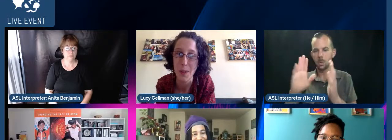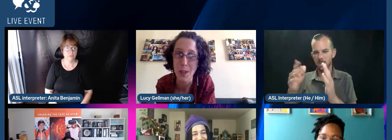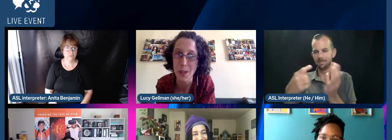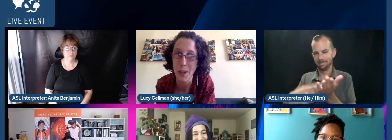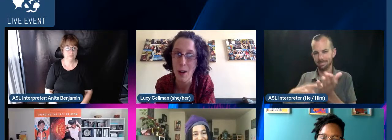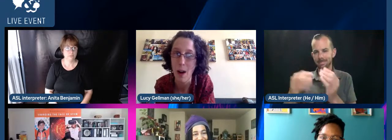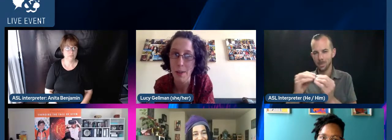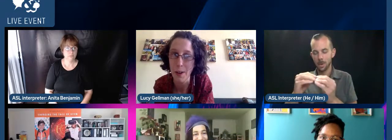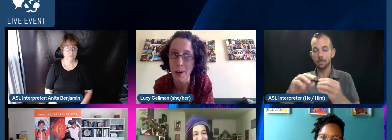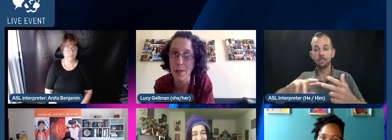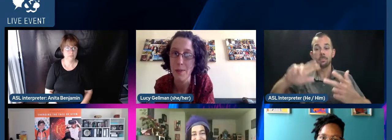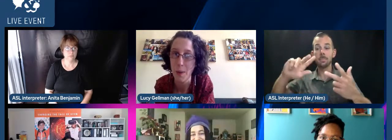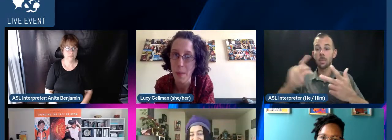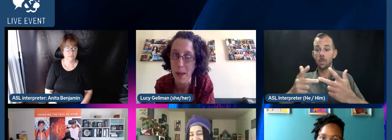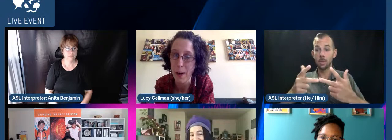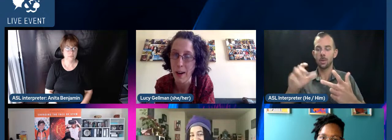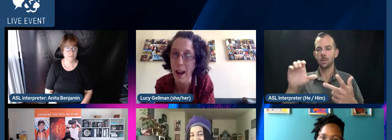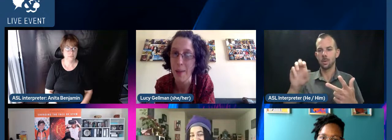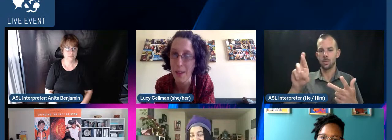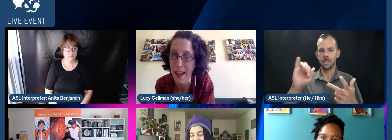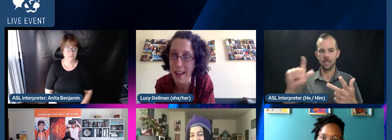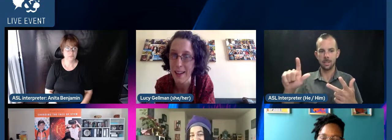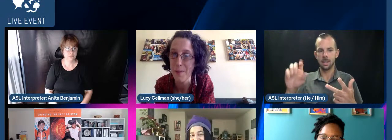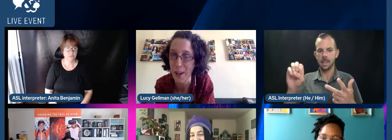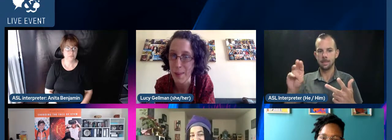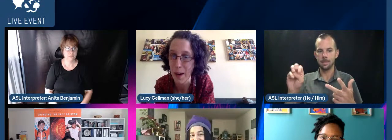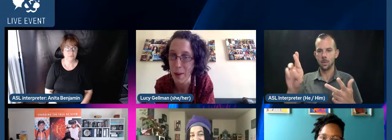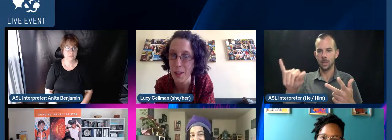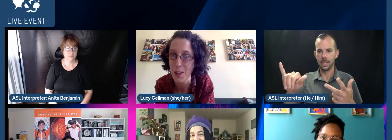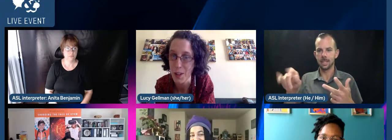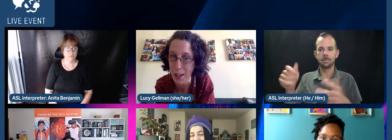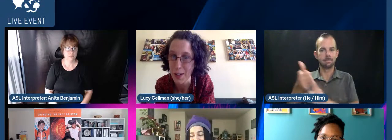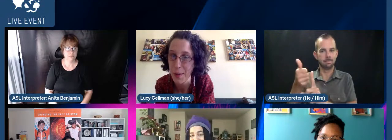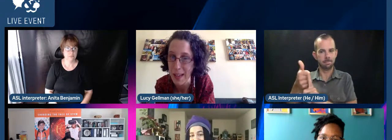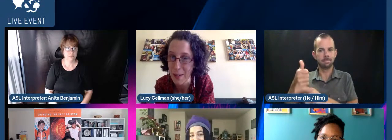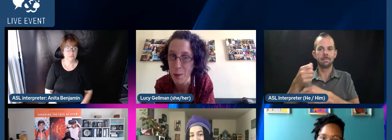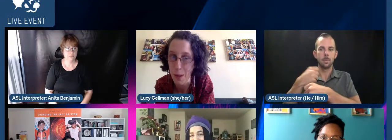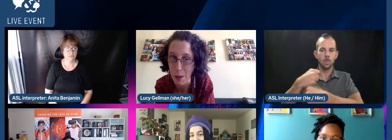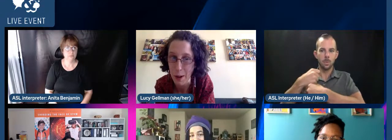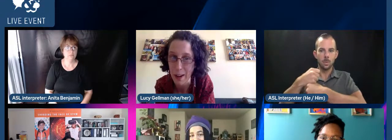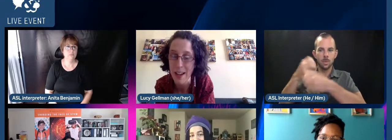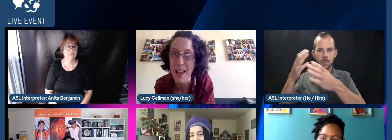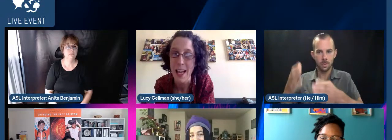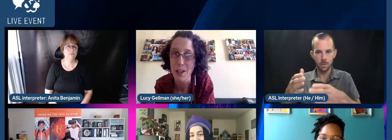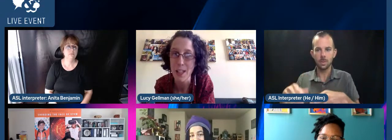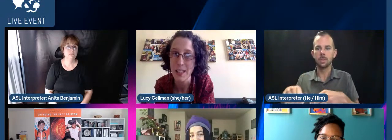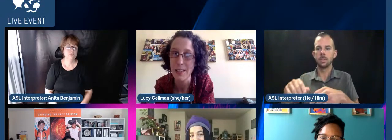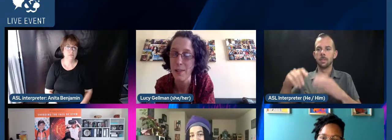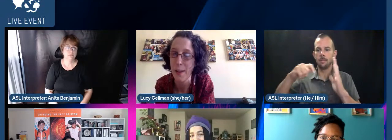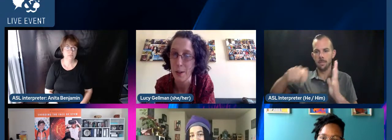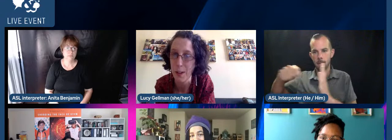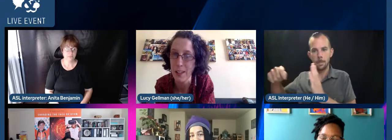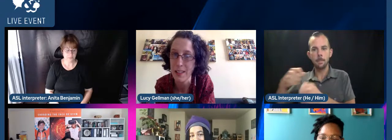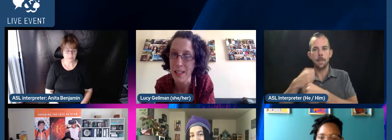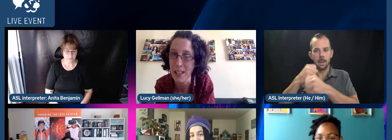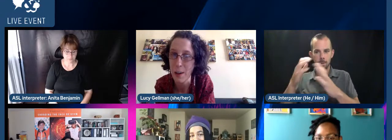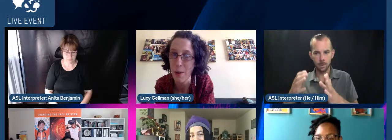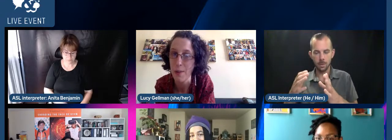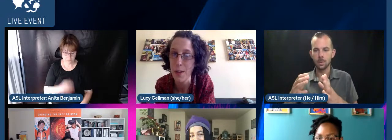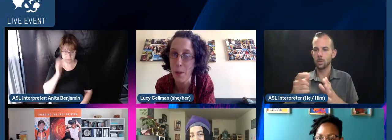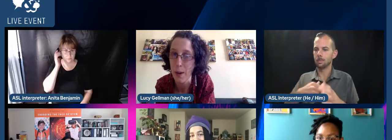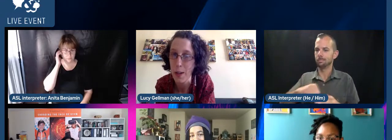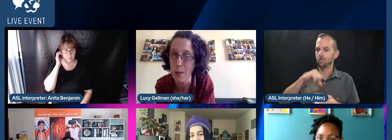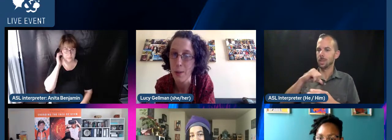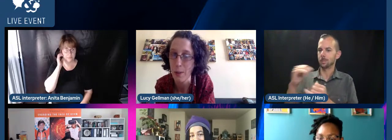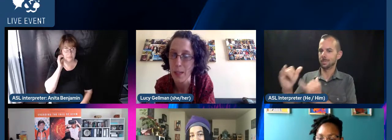Crystal is a producer, author, filmmaker. I would add, I'm very proud to share New Haven with her. And she is the founder and CEO